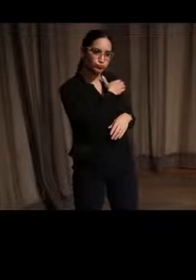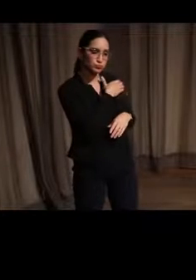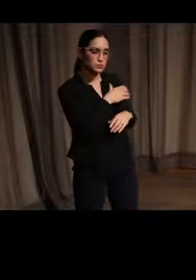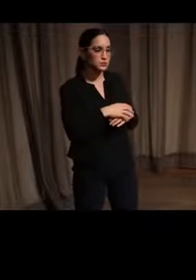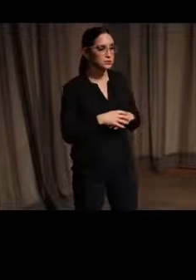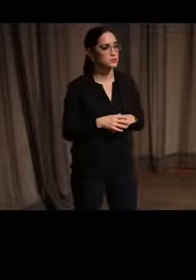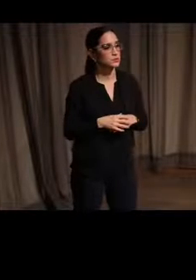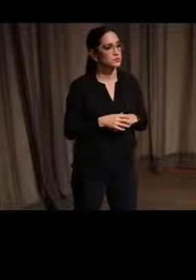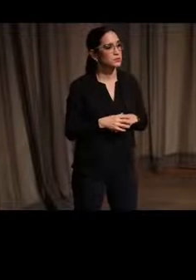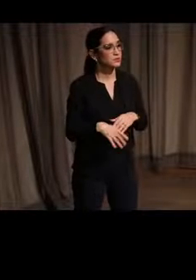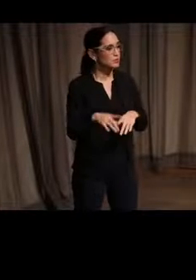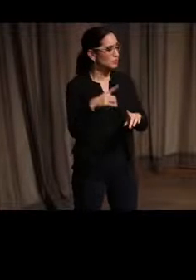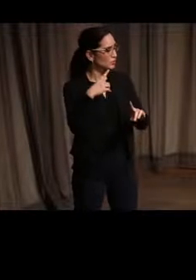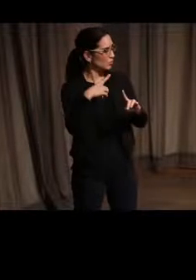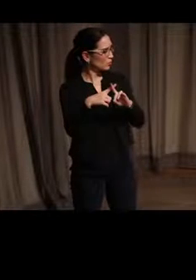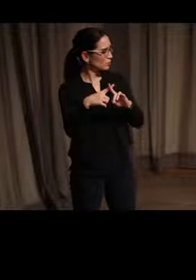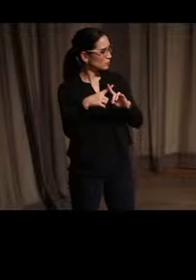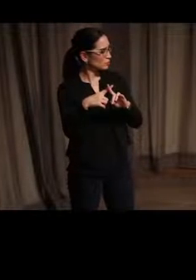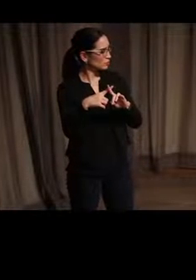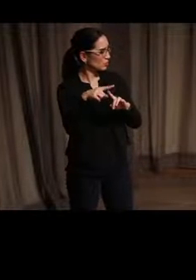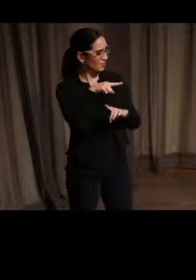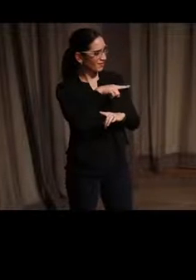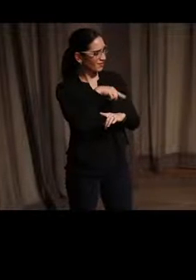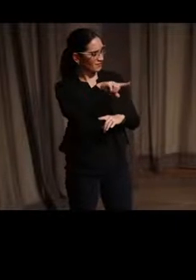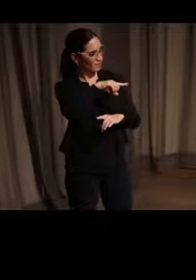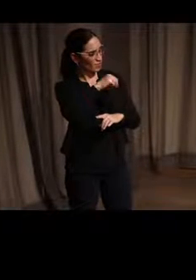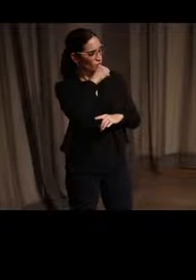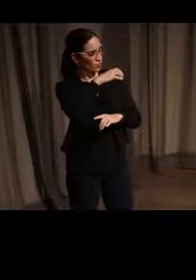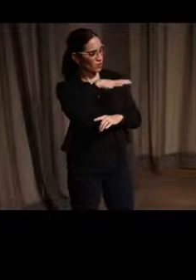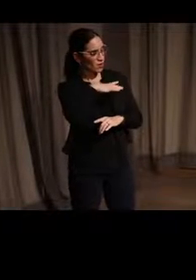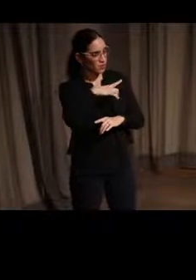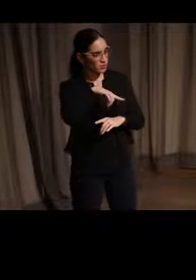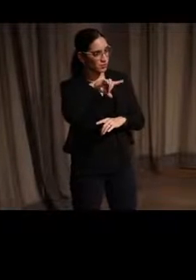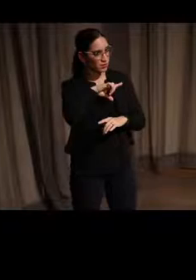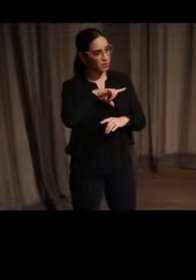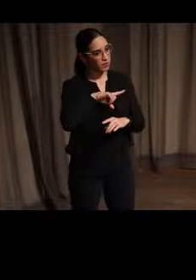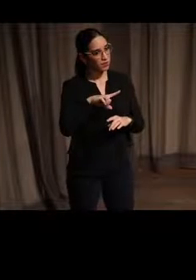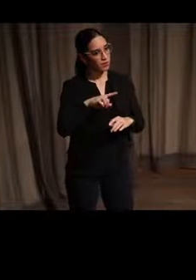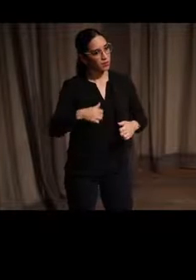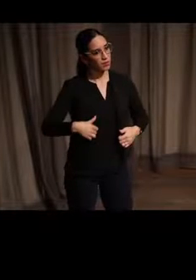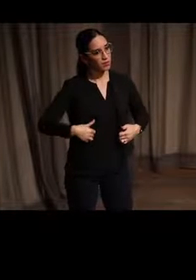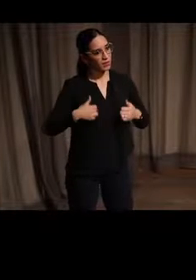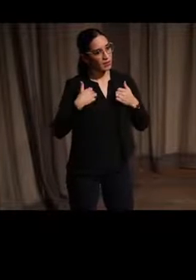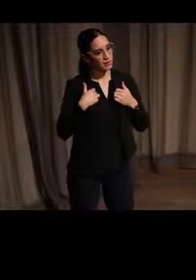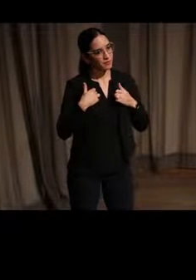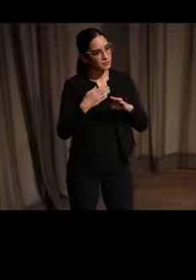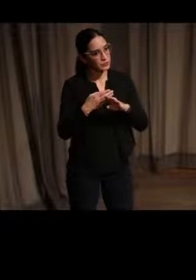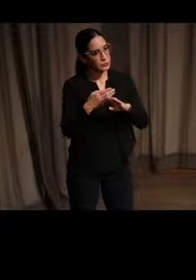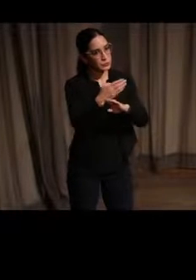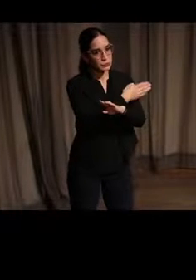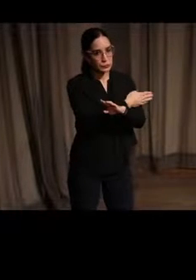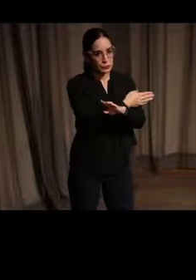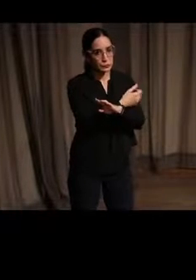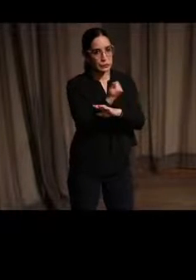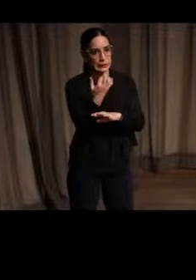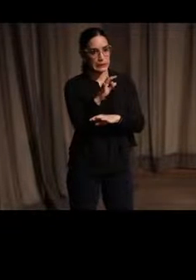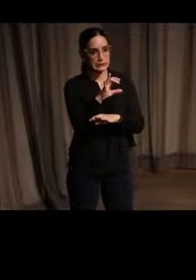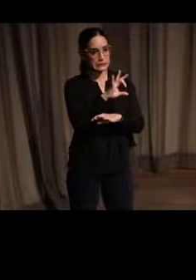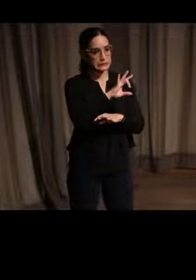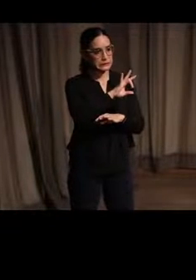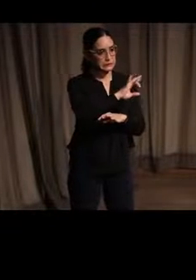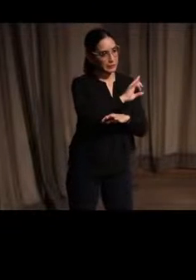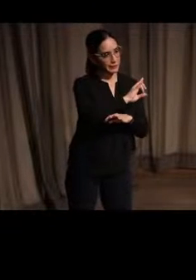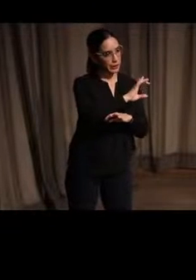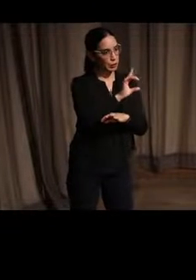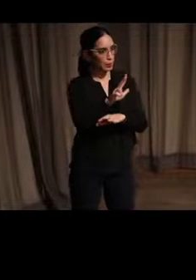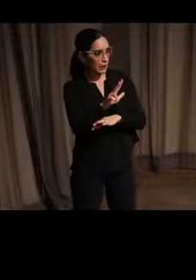start talking to women who lived with, who had abortions pre-1973 and learned from